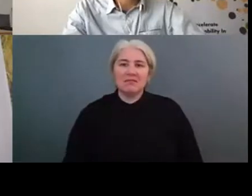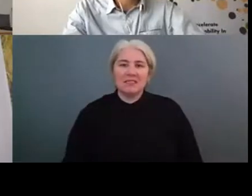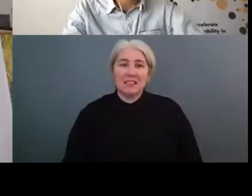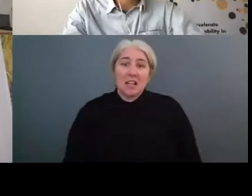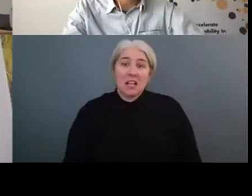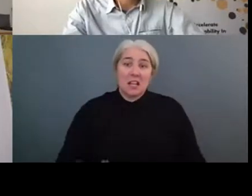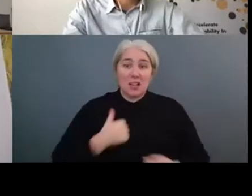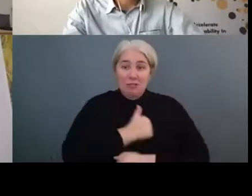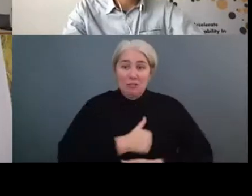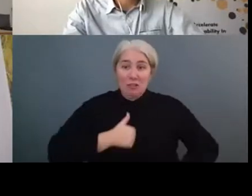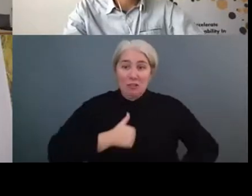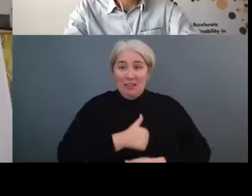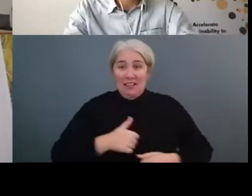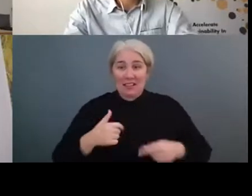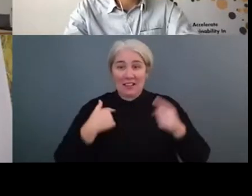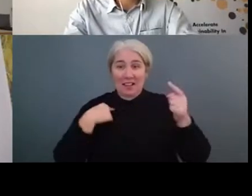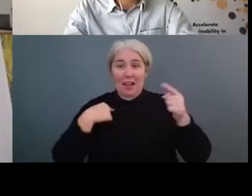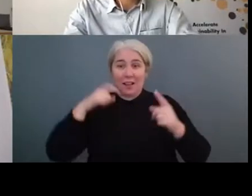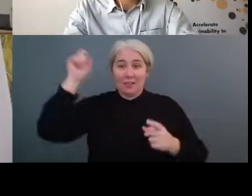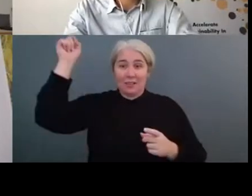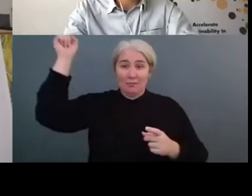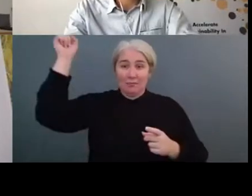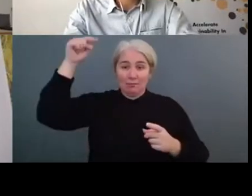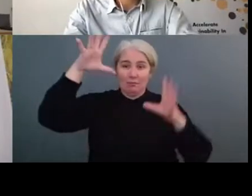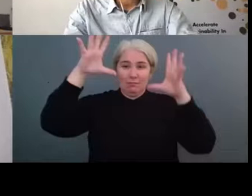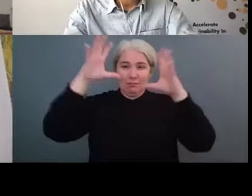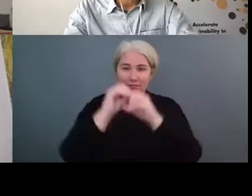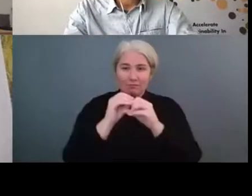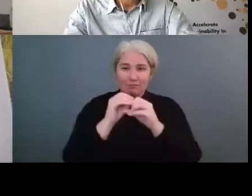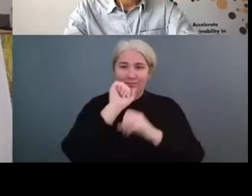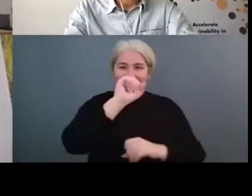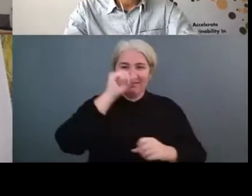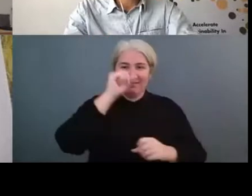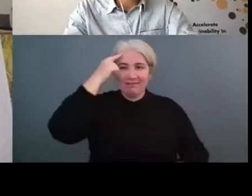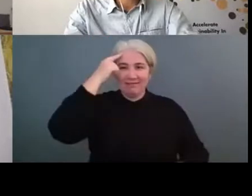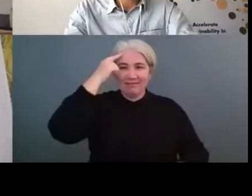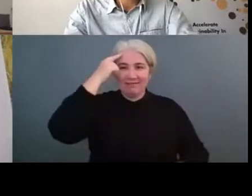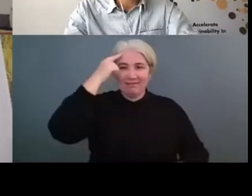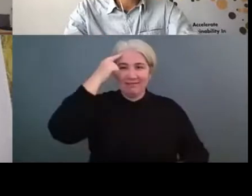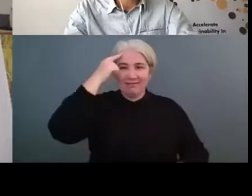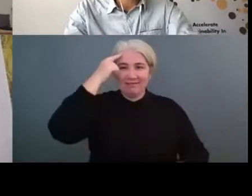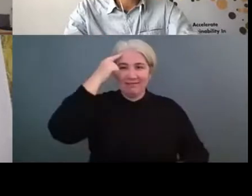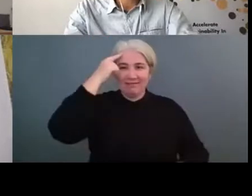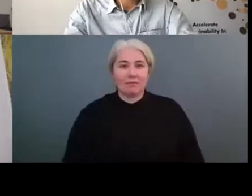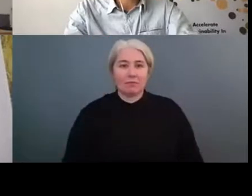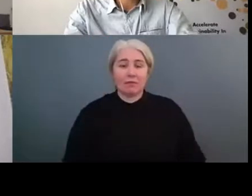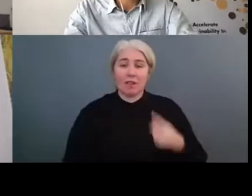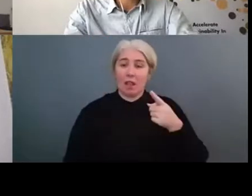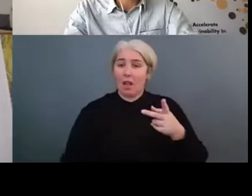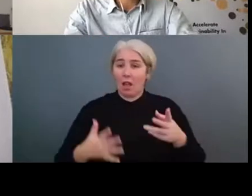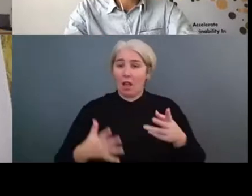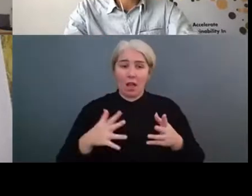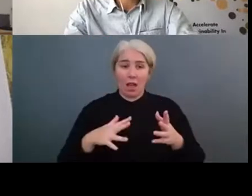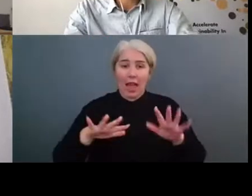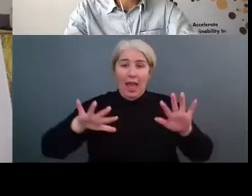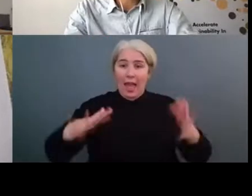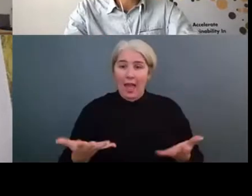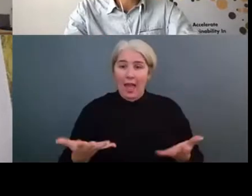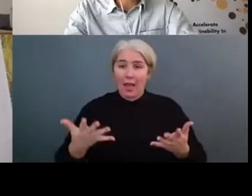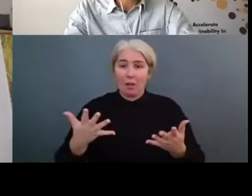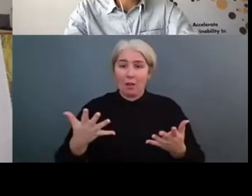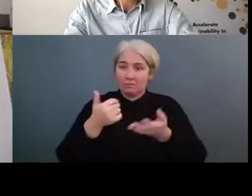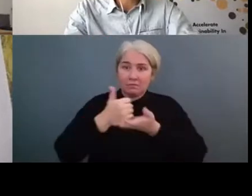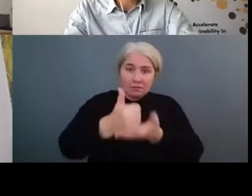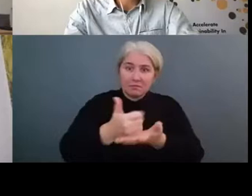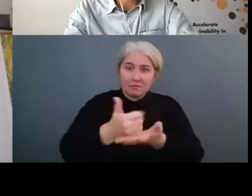No, the solution is financial solution, or is it the awareness of the public?